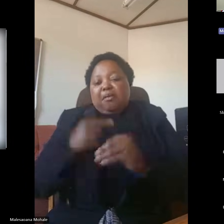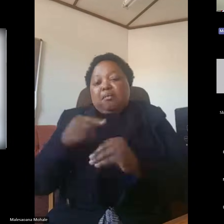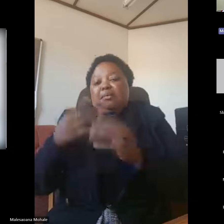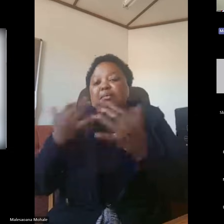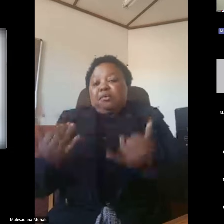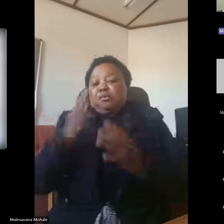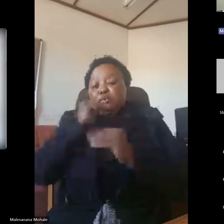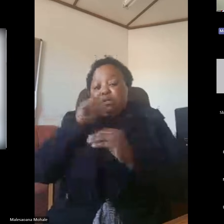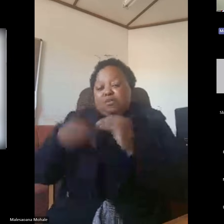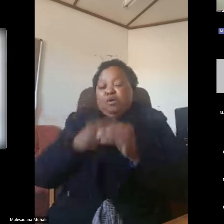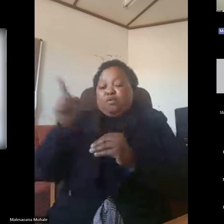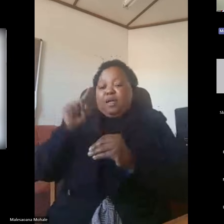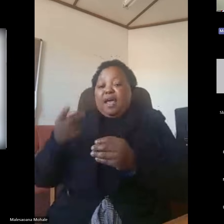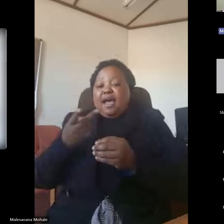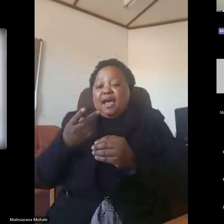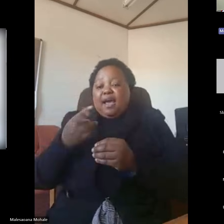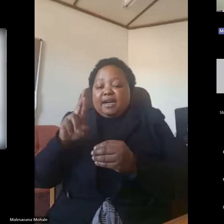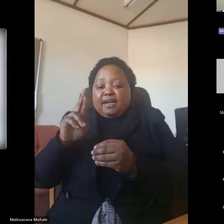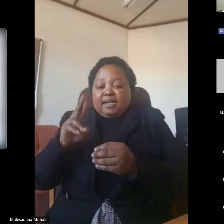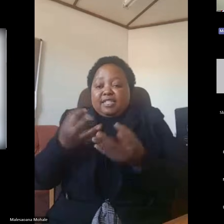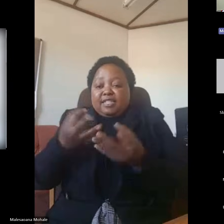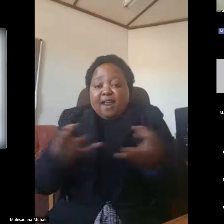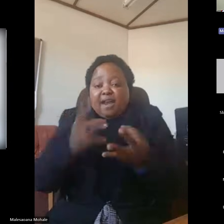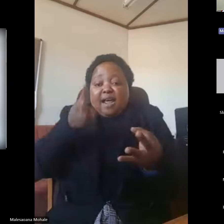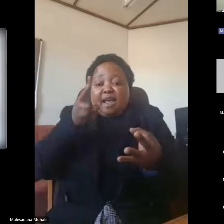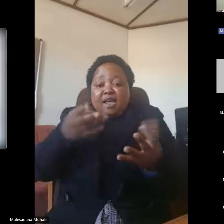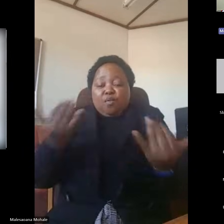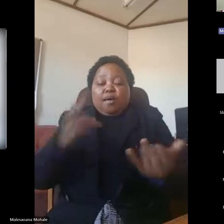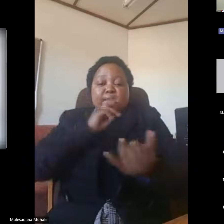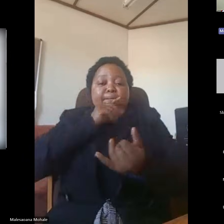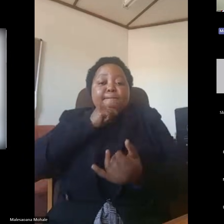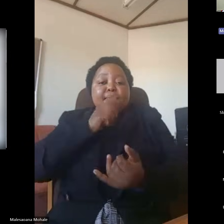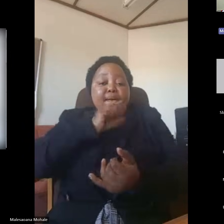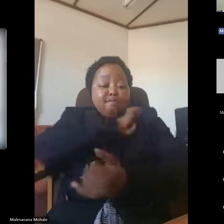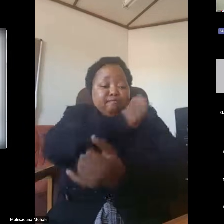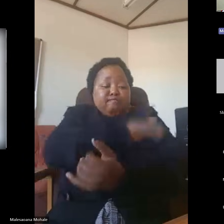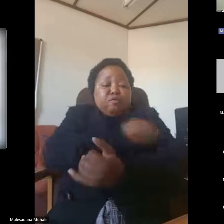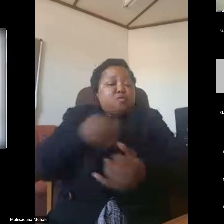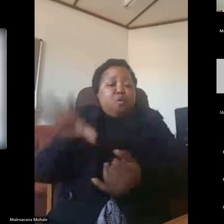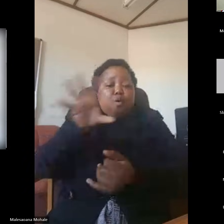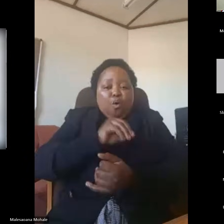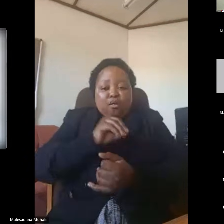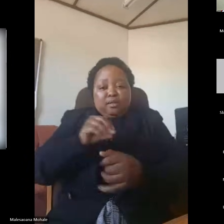redefining masculinity in all its aspects. Thank you. Go ahead, please.